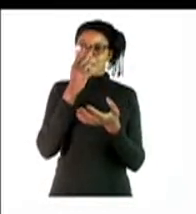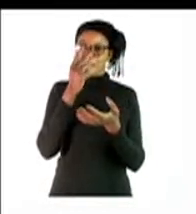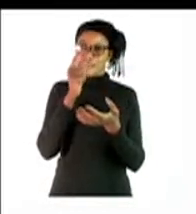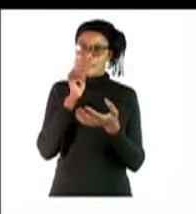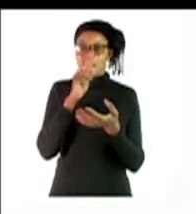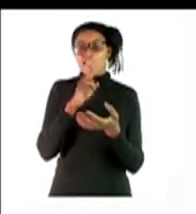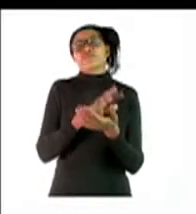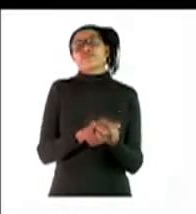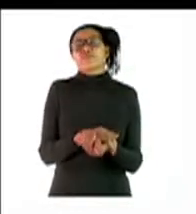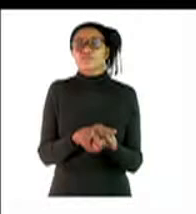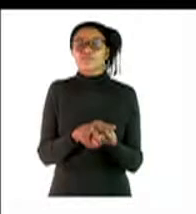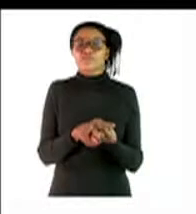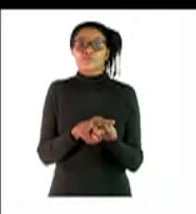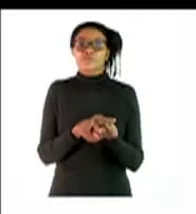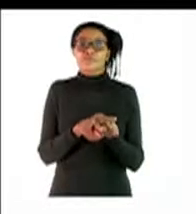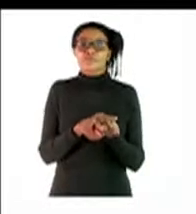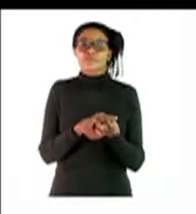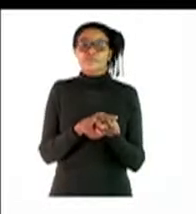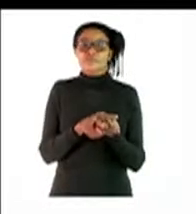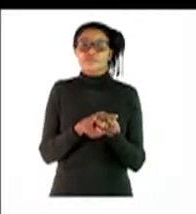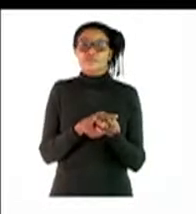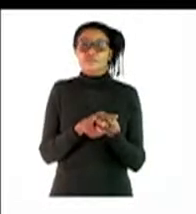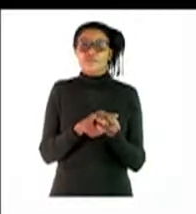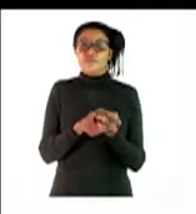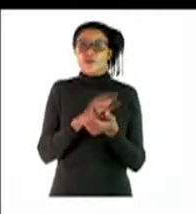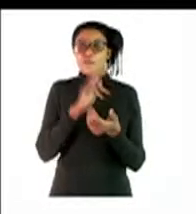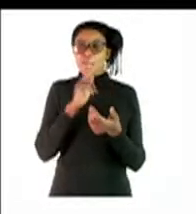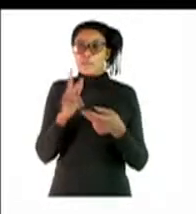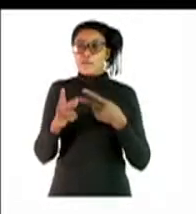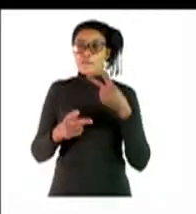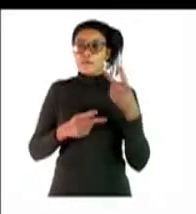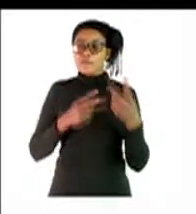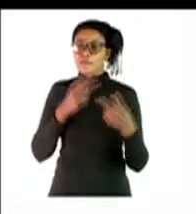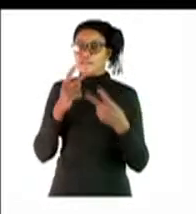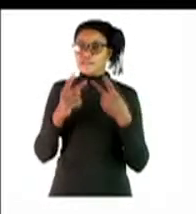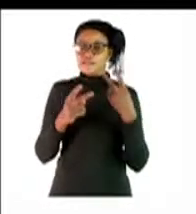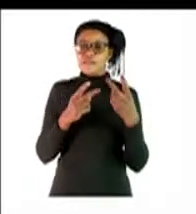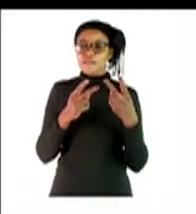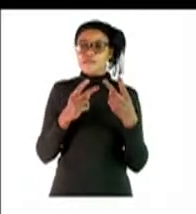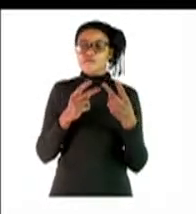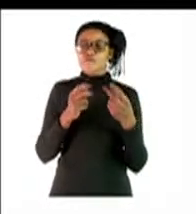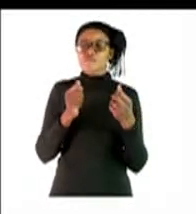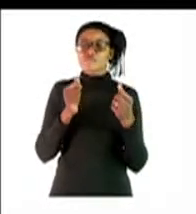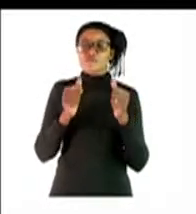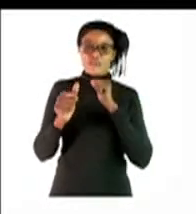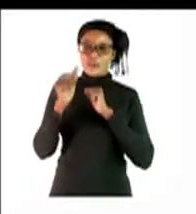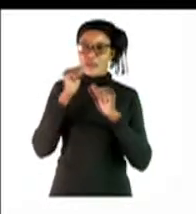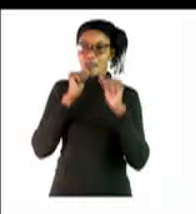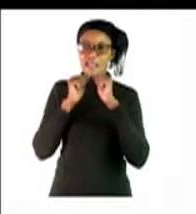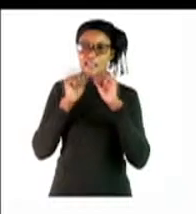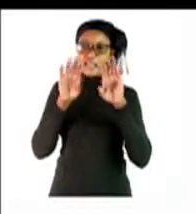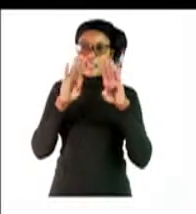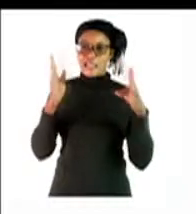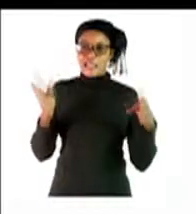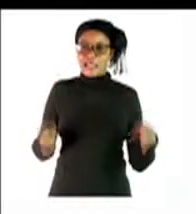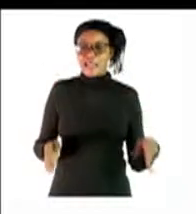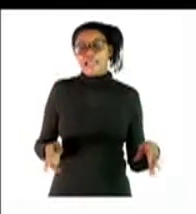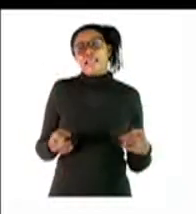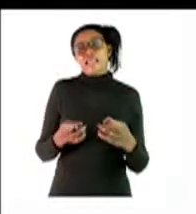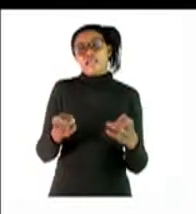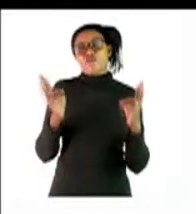together. When people come over, we eat in the dining